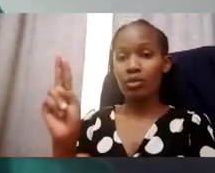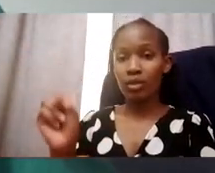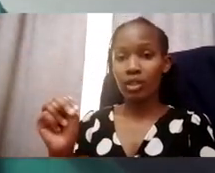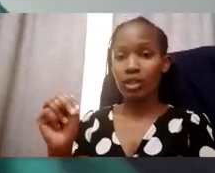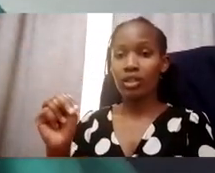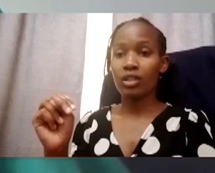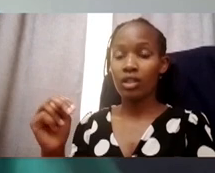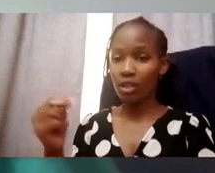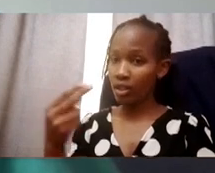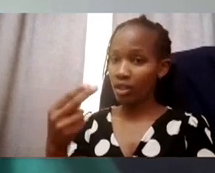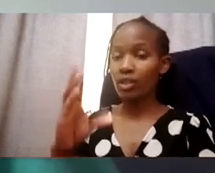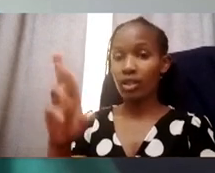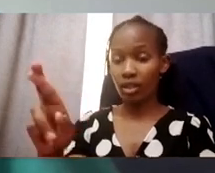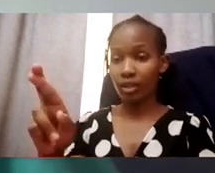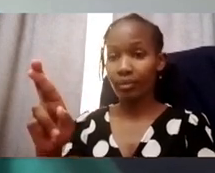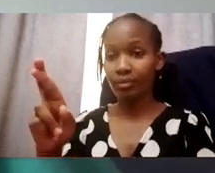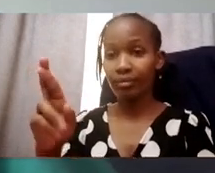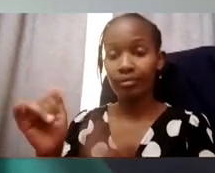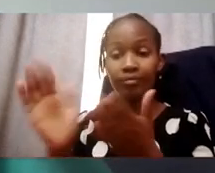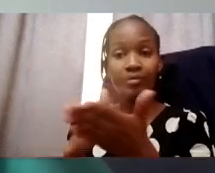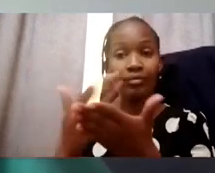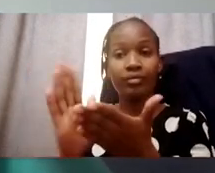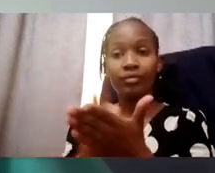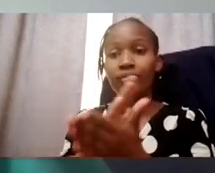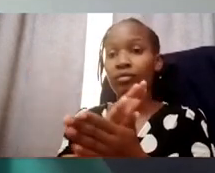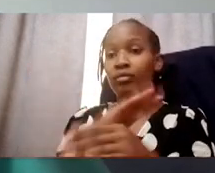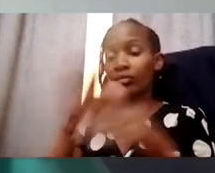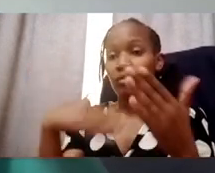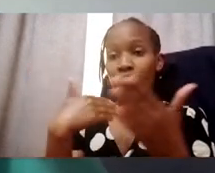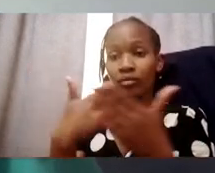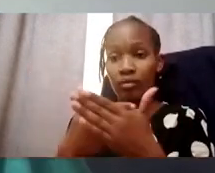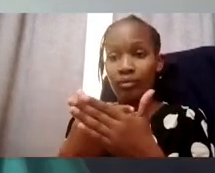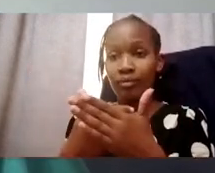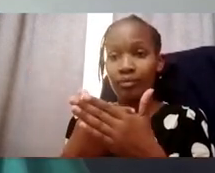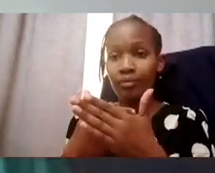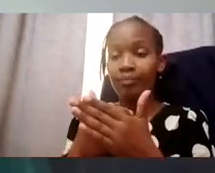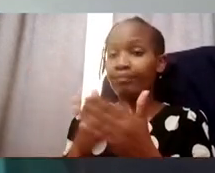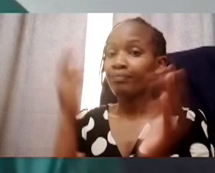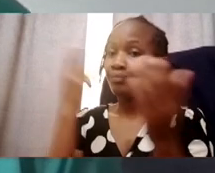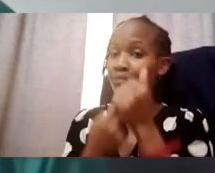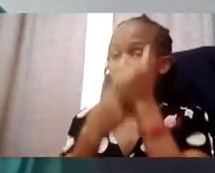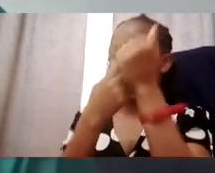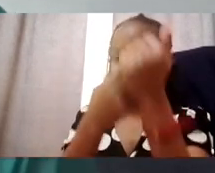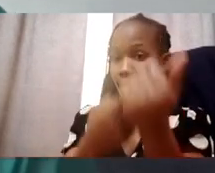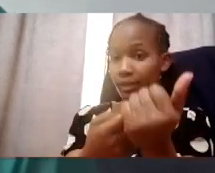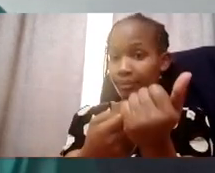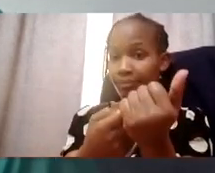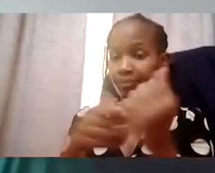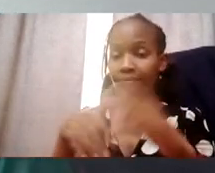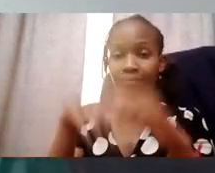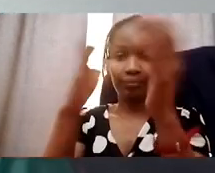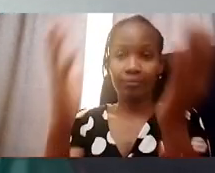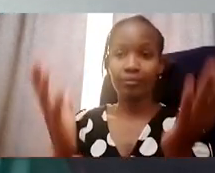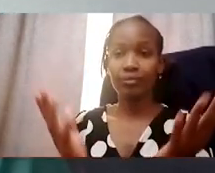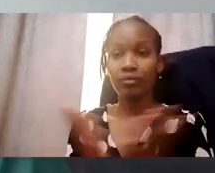a tribute to share with all the colleagues, all the partners across the world who of going beyond to bring opportunities